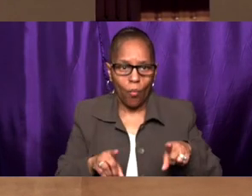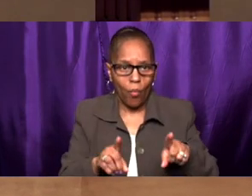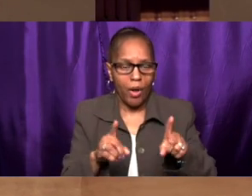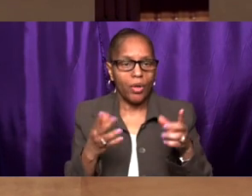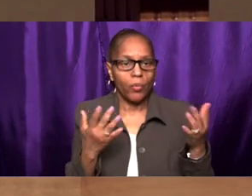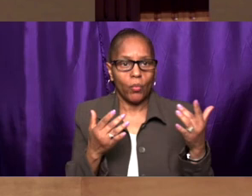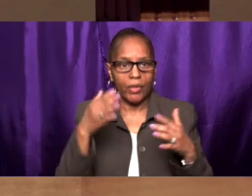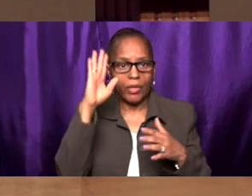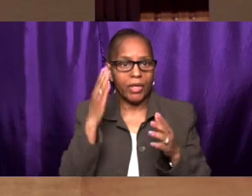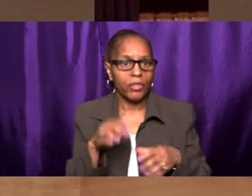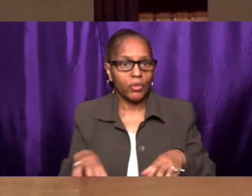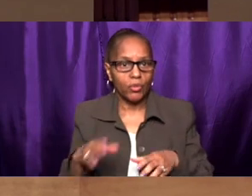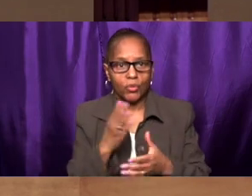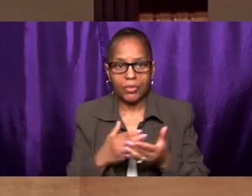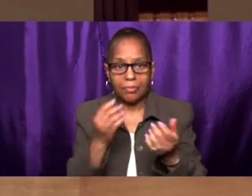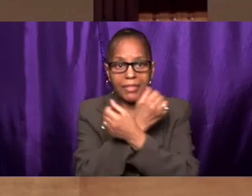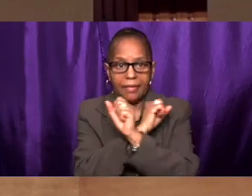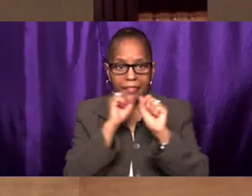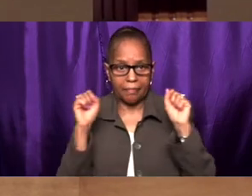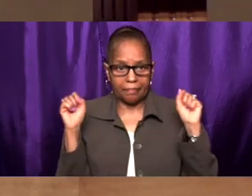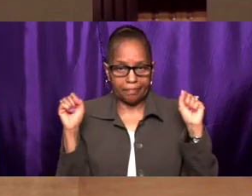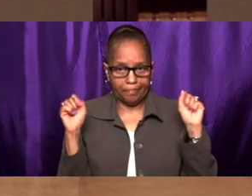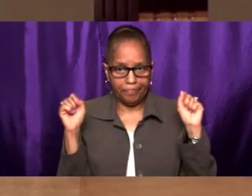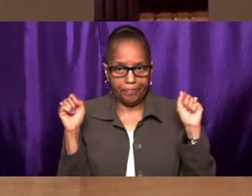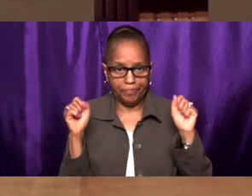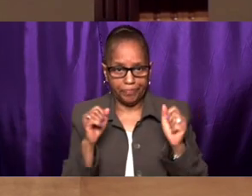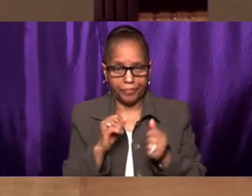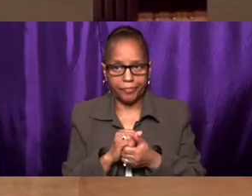on God to do some saving.